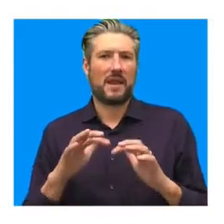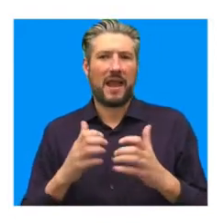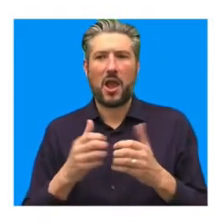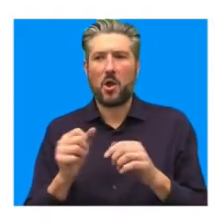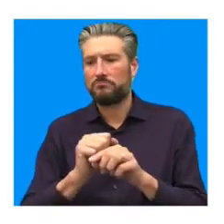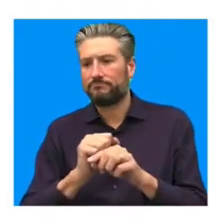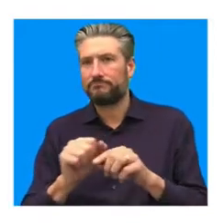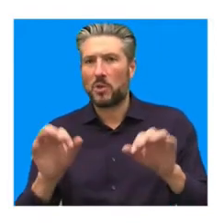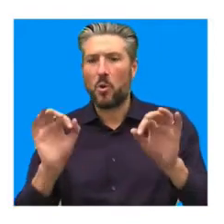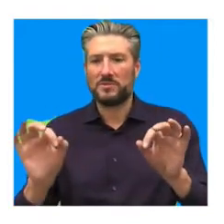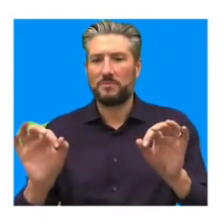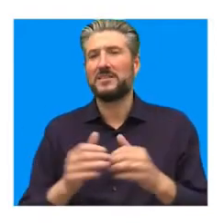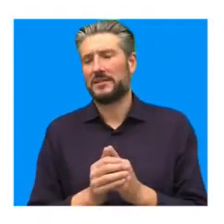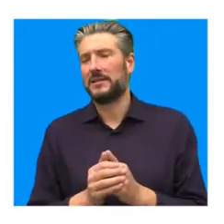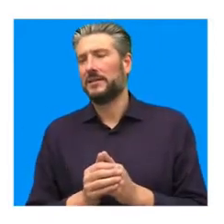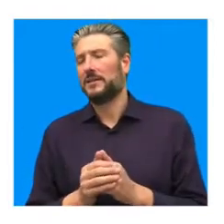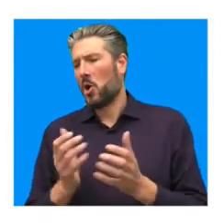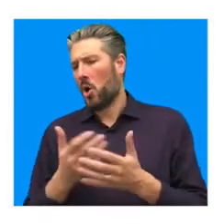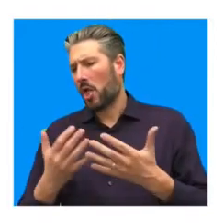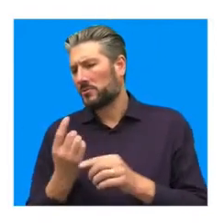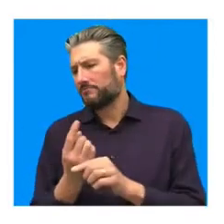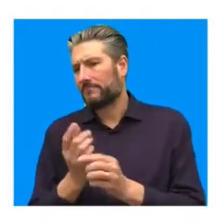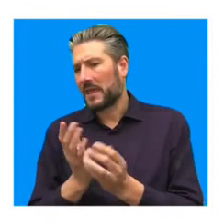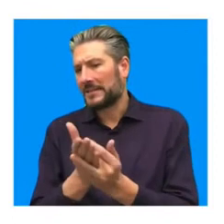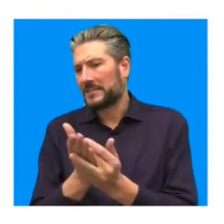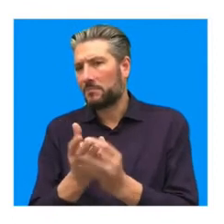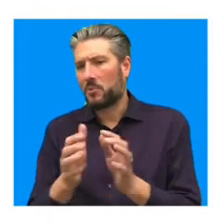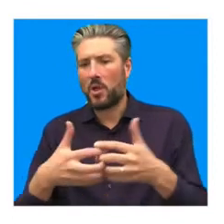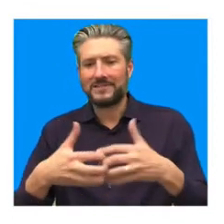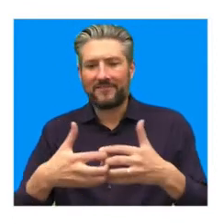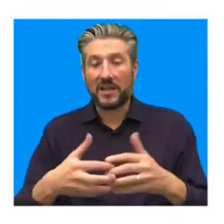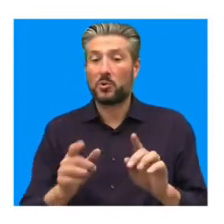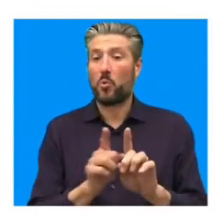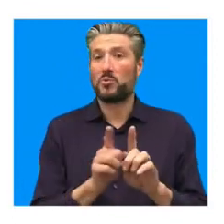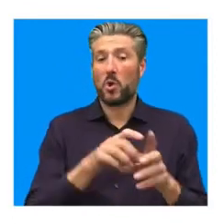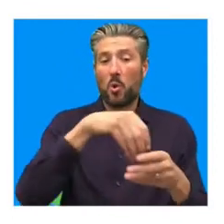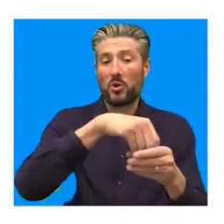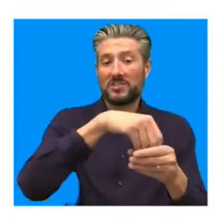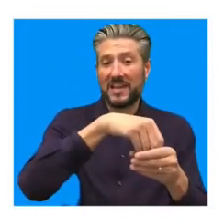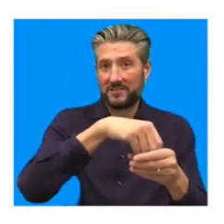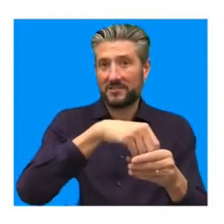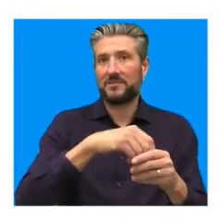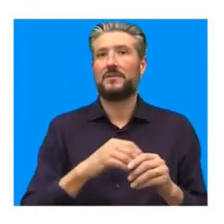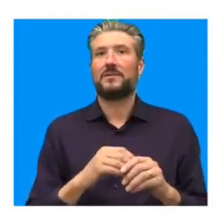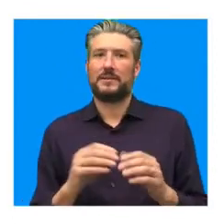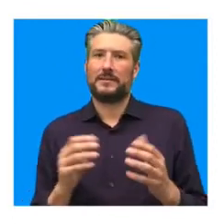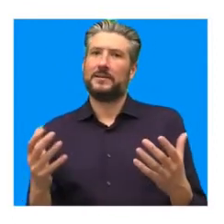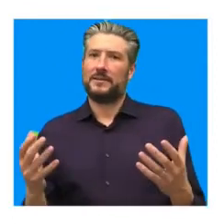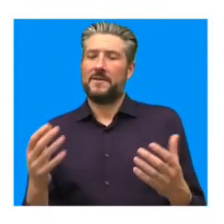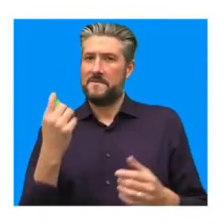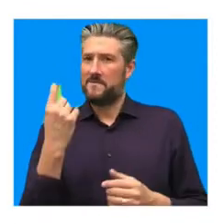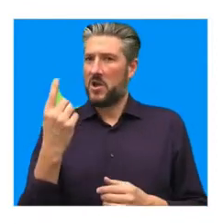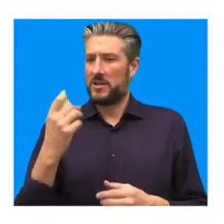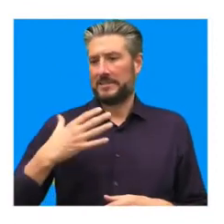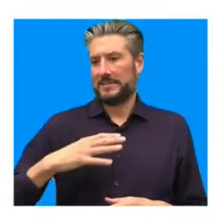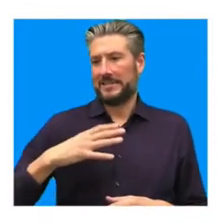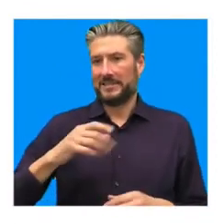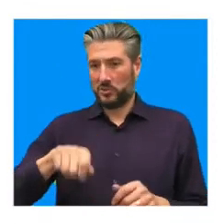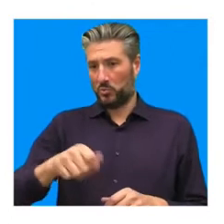has been going on for far longer. So accessible content is great, accessible apps are great, but first of all, you need to be able to switch the TV